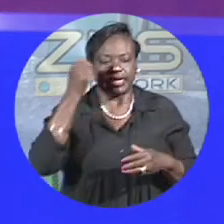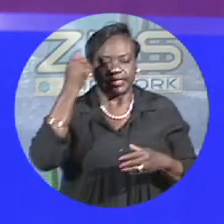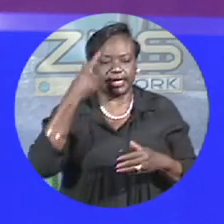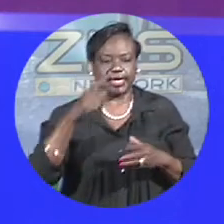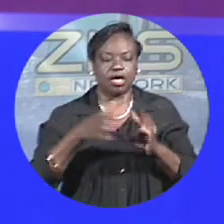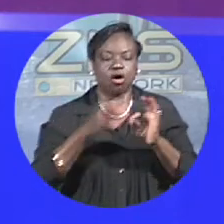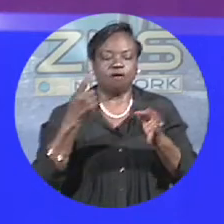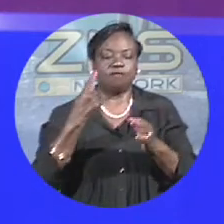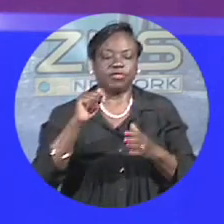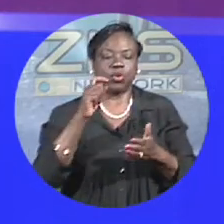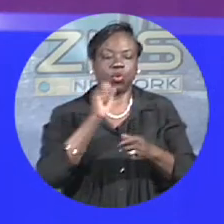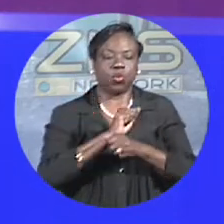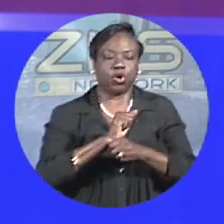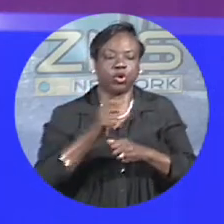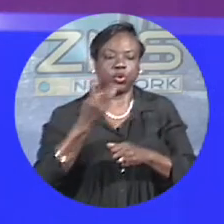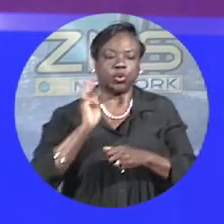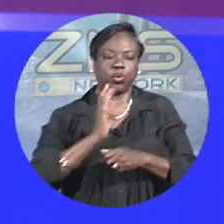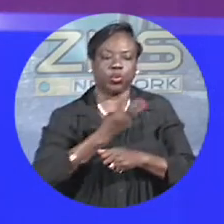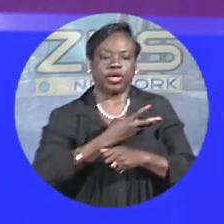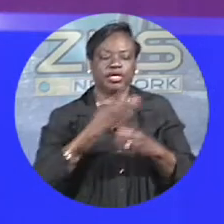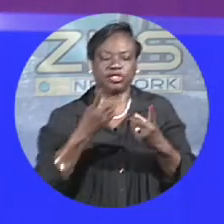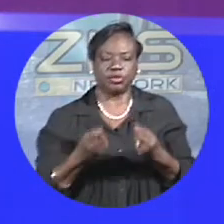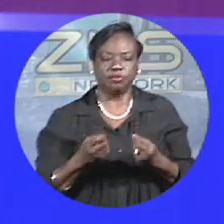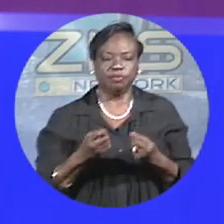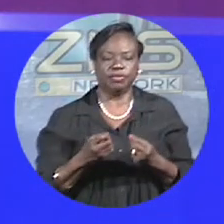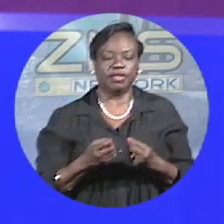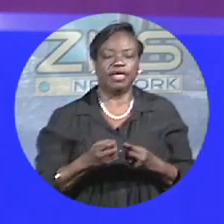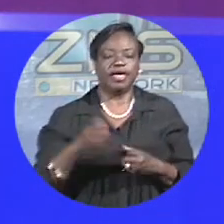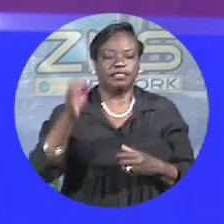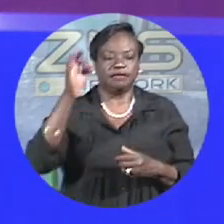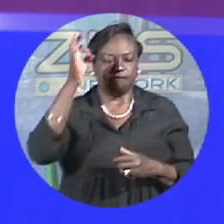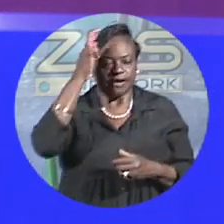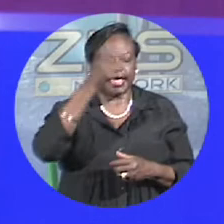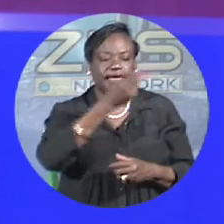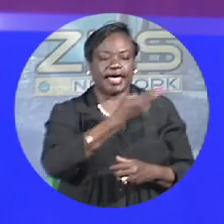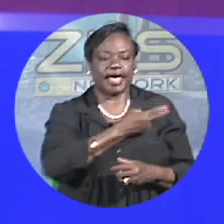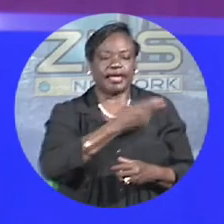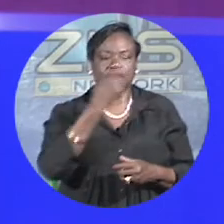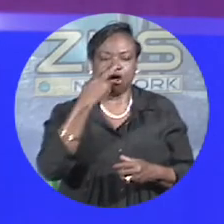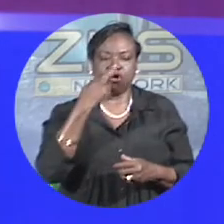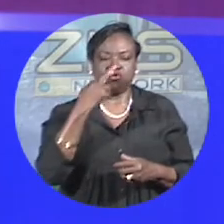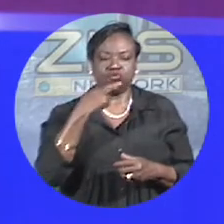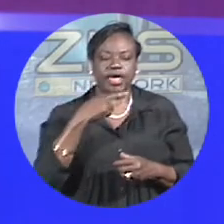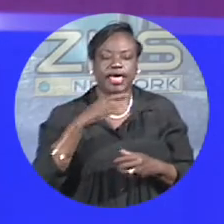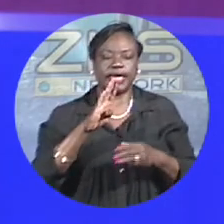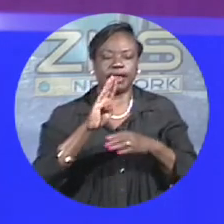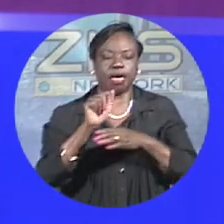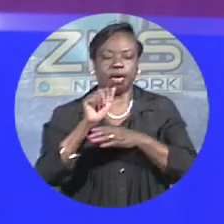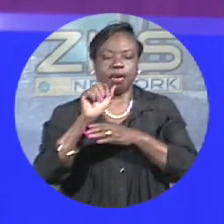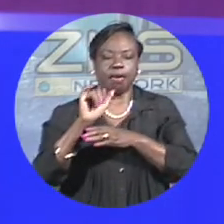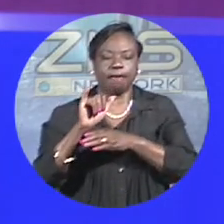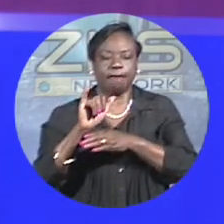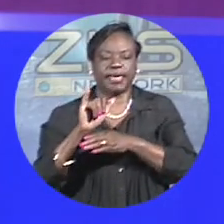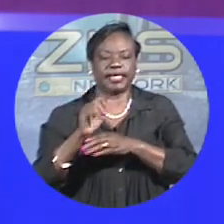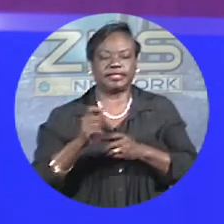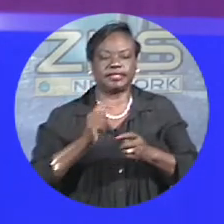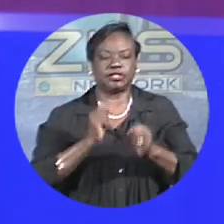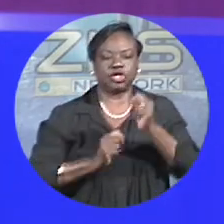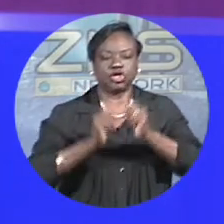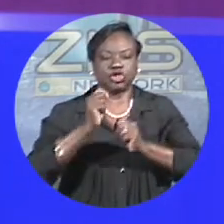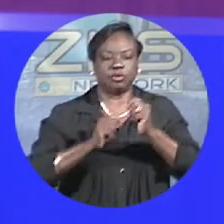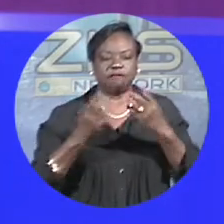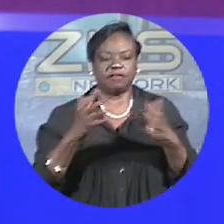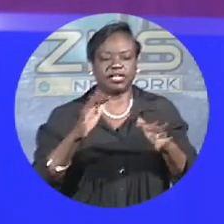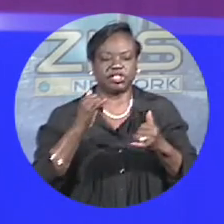And finally, in this portion of the news, the Frank Hanna Red Bay's Andra Snapper Fishing Tournament and Music Festival wrapped up last night. Our